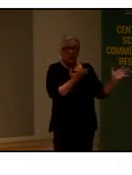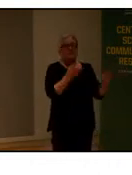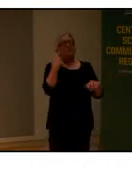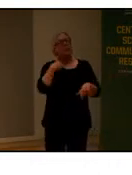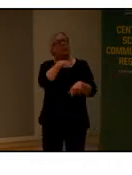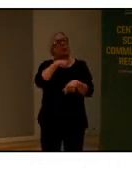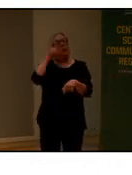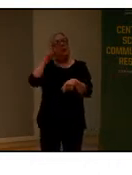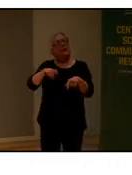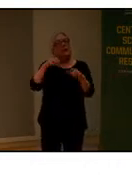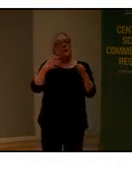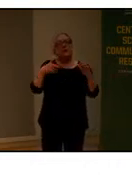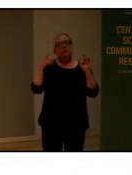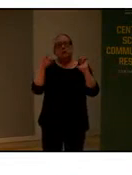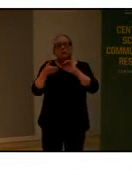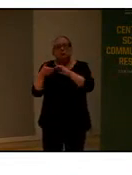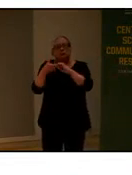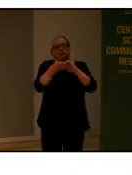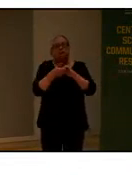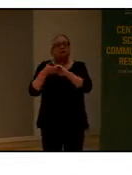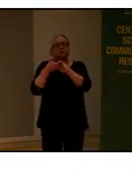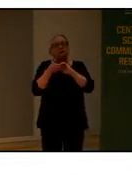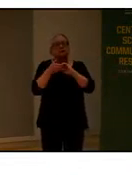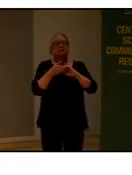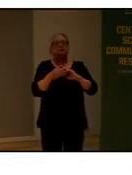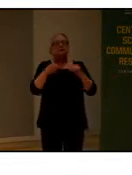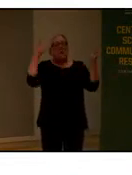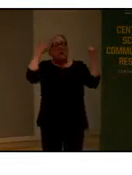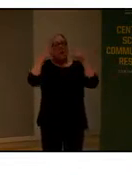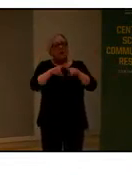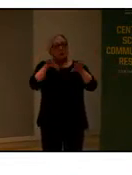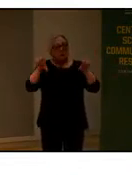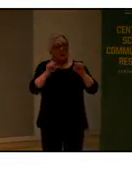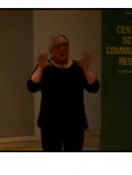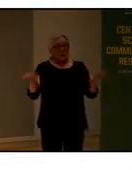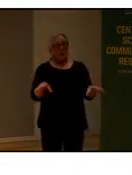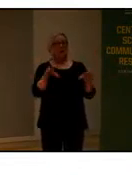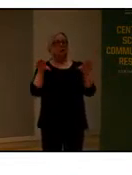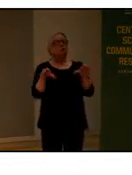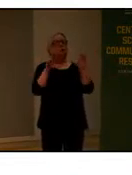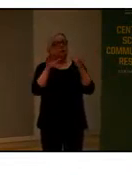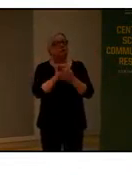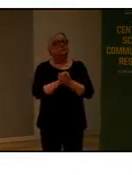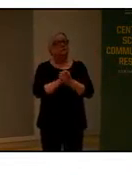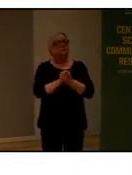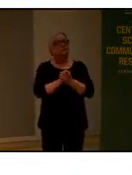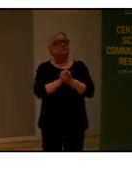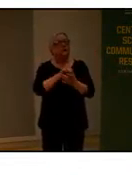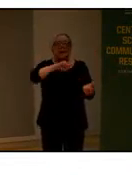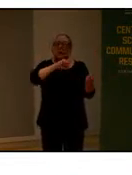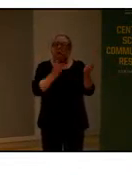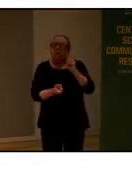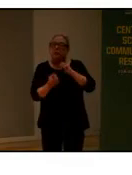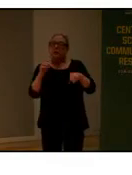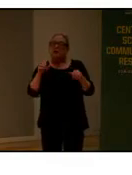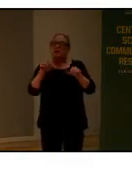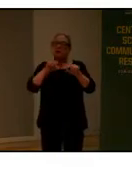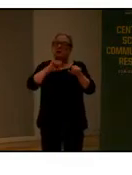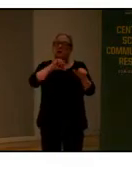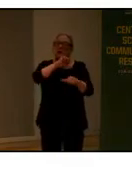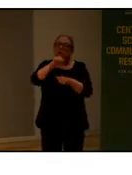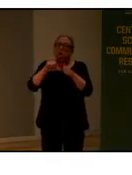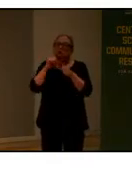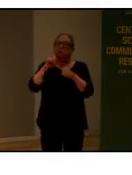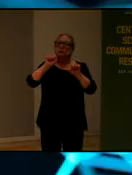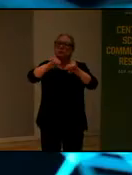together around the need for action and changing social norms and social culture, all things that I argue all of you